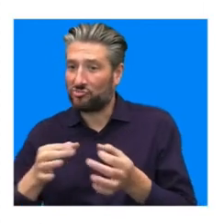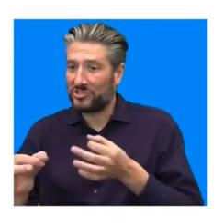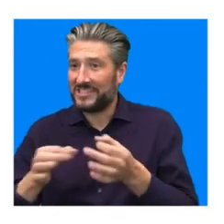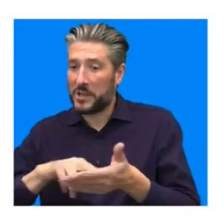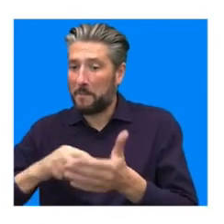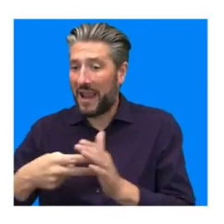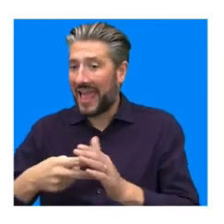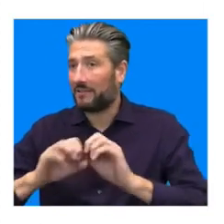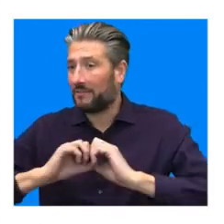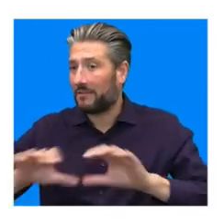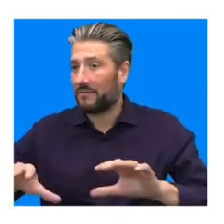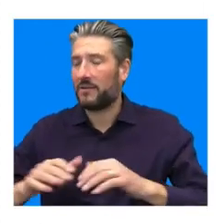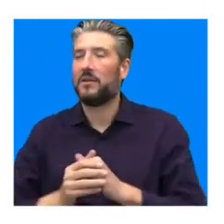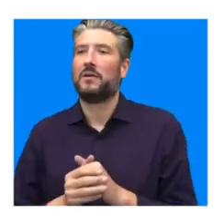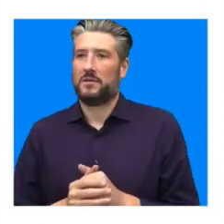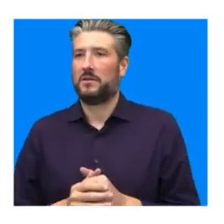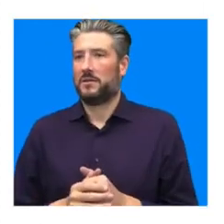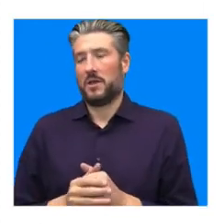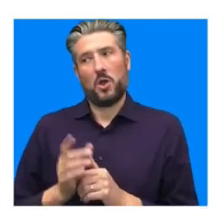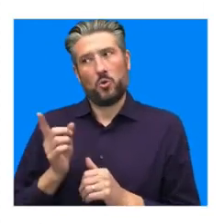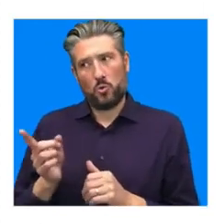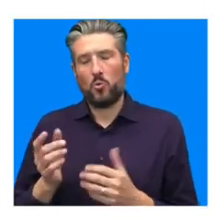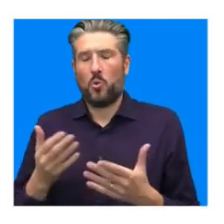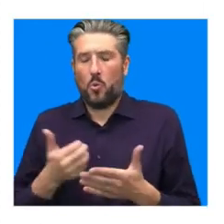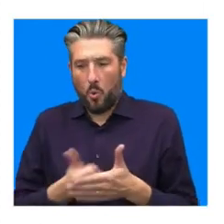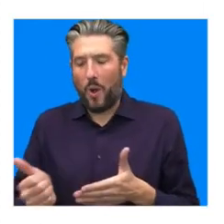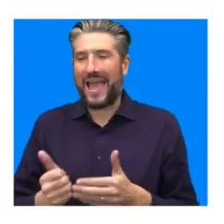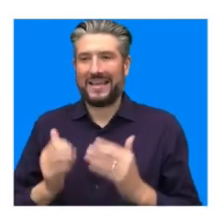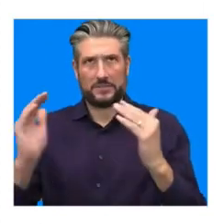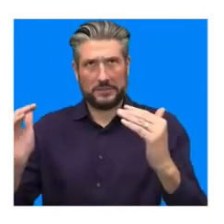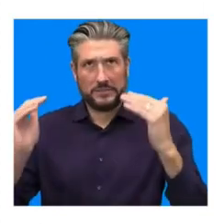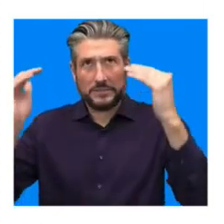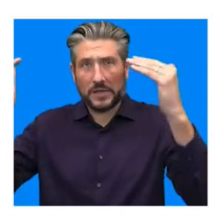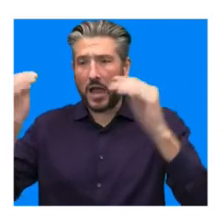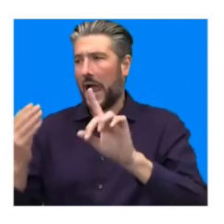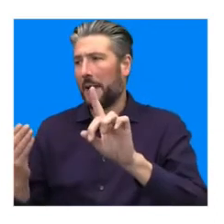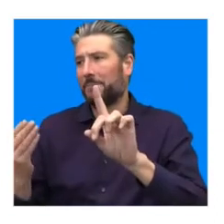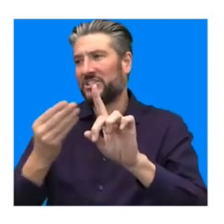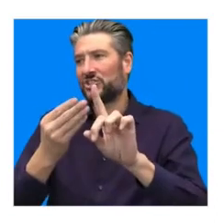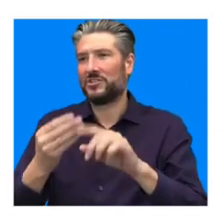Anything that comes from you is ambitious, Larry. I've taken it for granted.